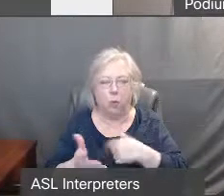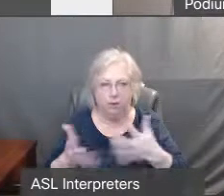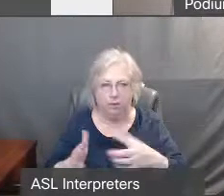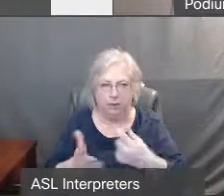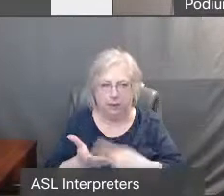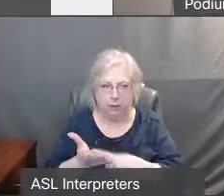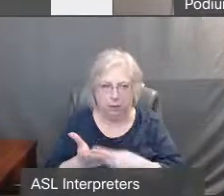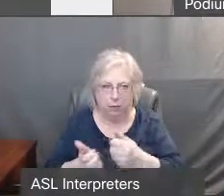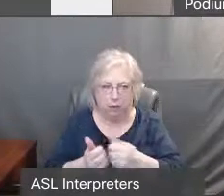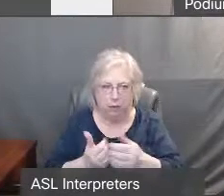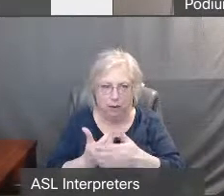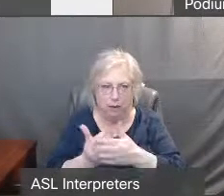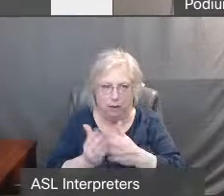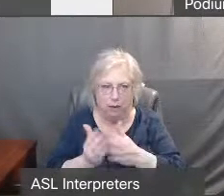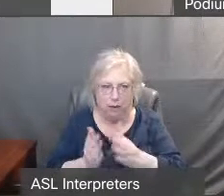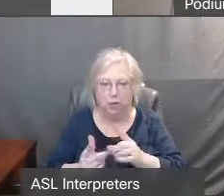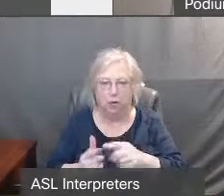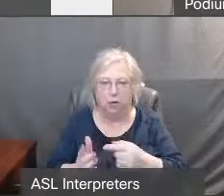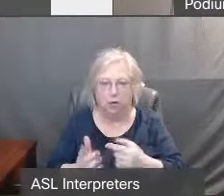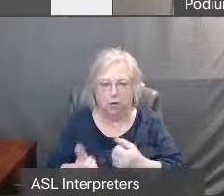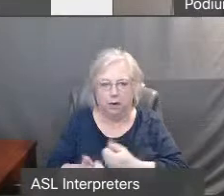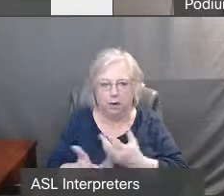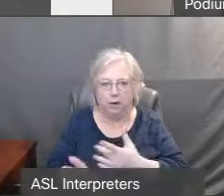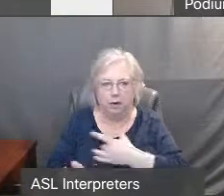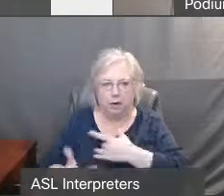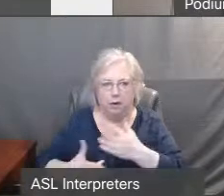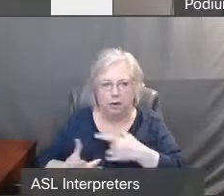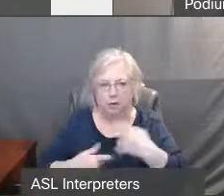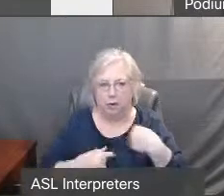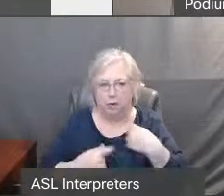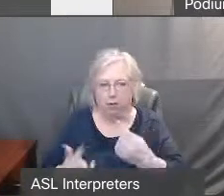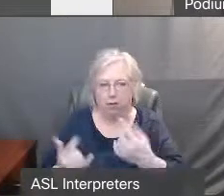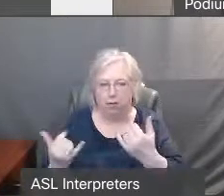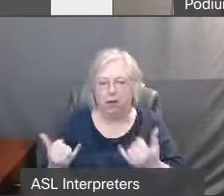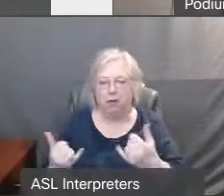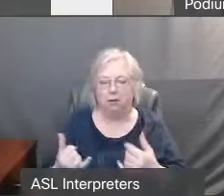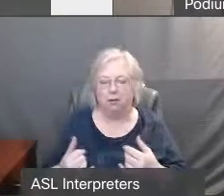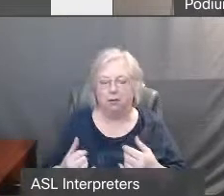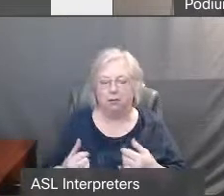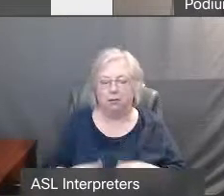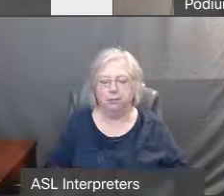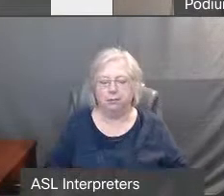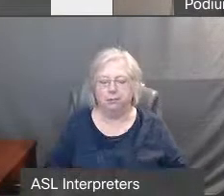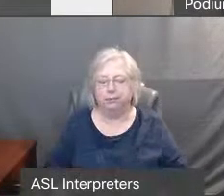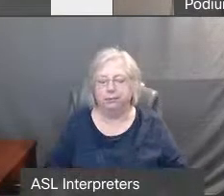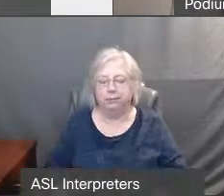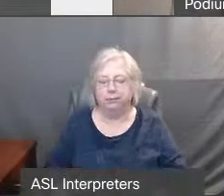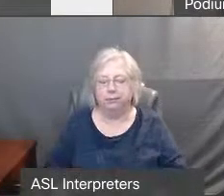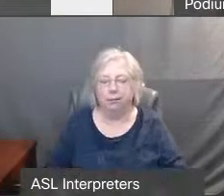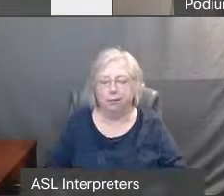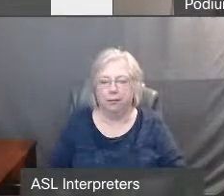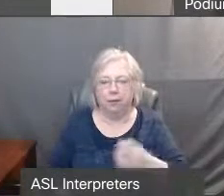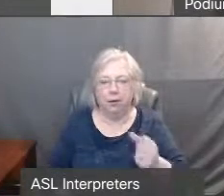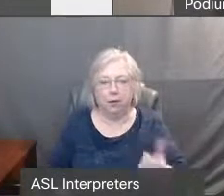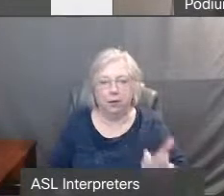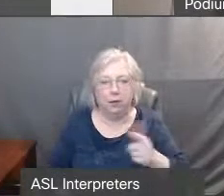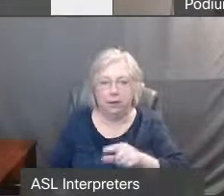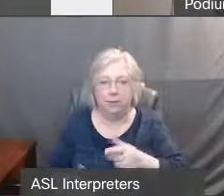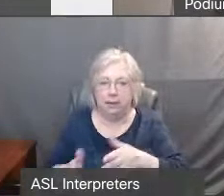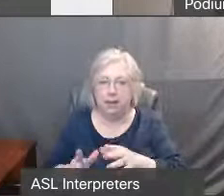neighbors that have showed concern up until this point. So I'm just going to let Cliff speak, and then I